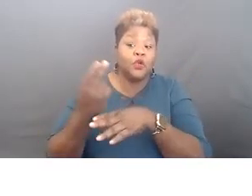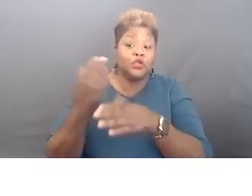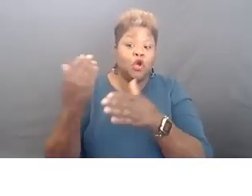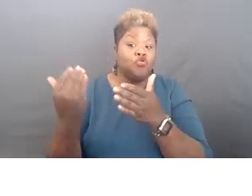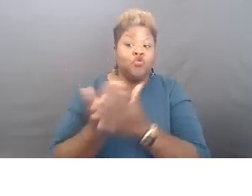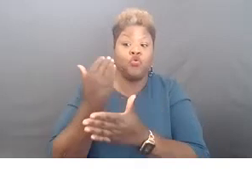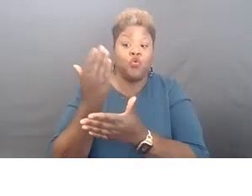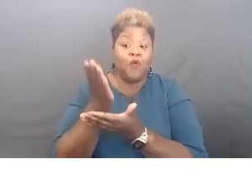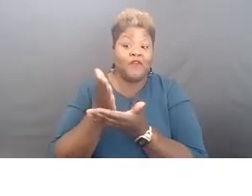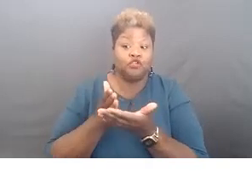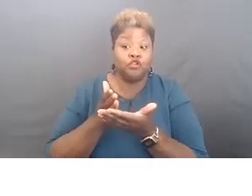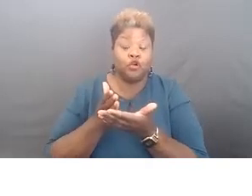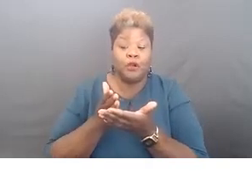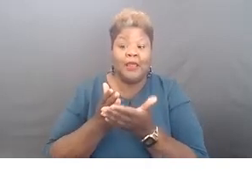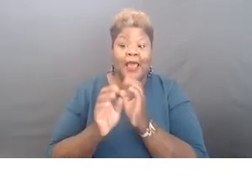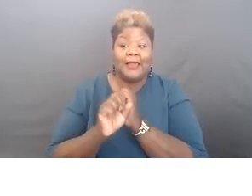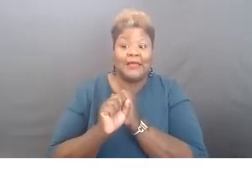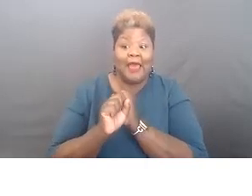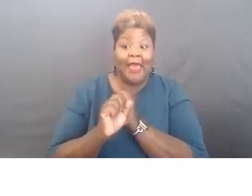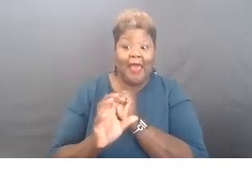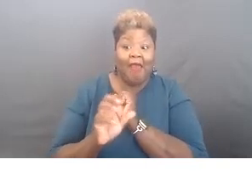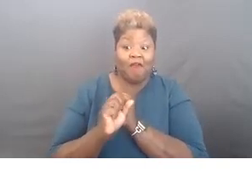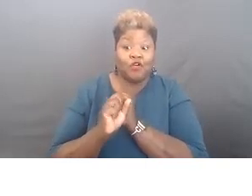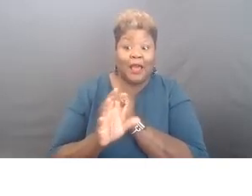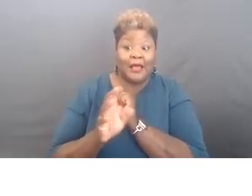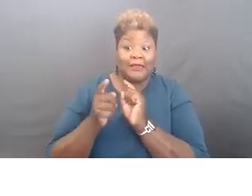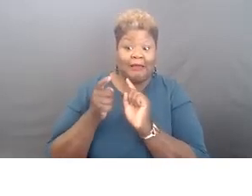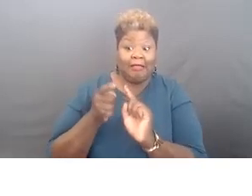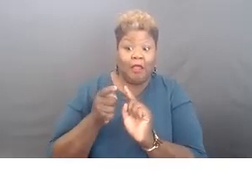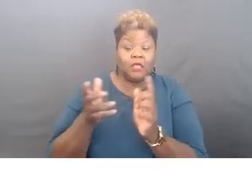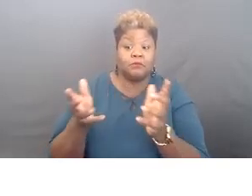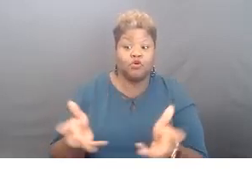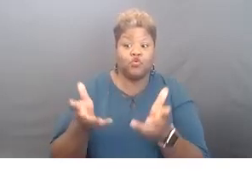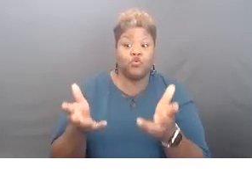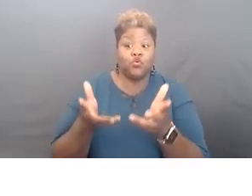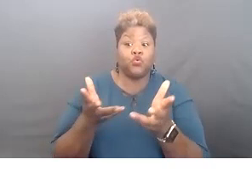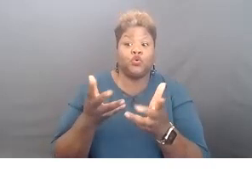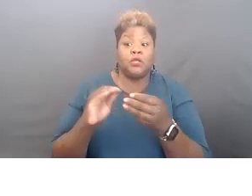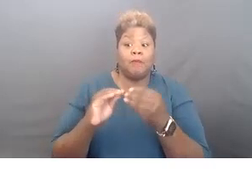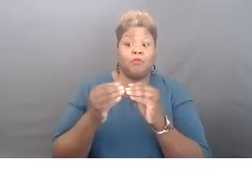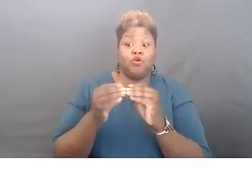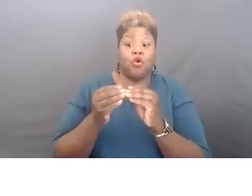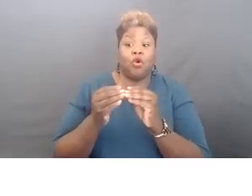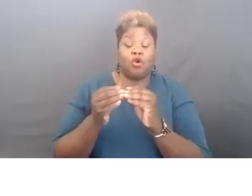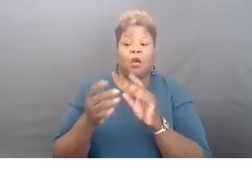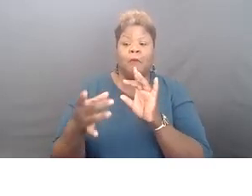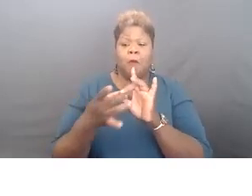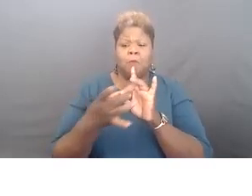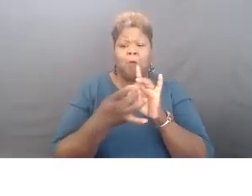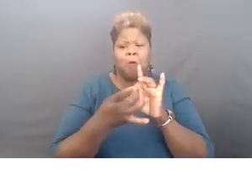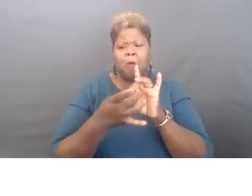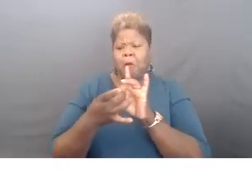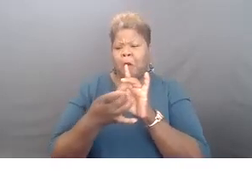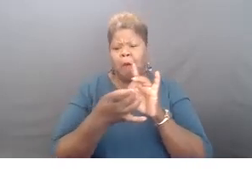and that the platform is advertising and boosting in its algorithm, and they gain a lot of views and a lot of followers because